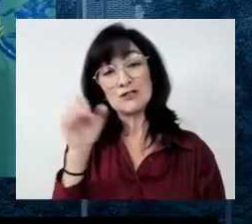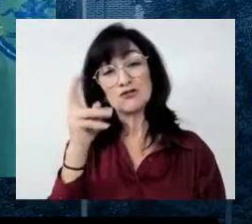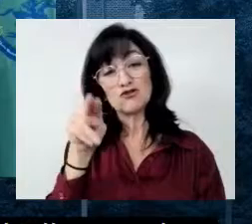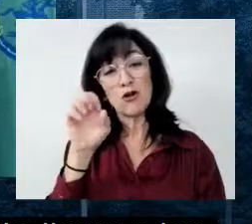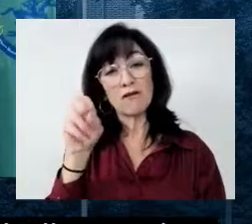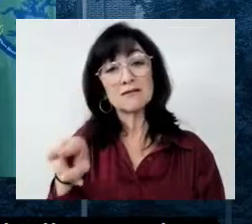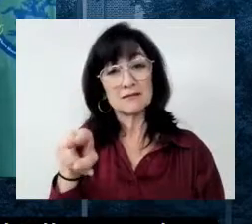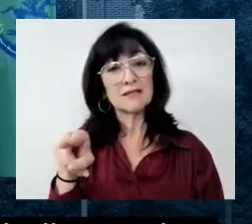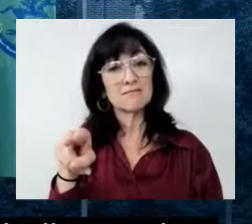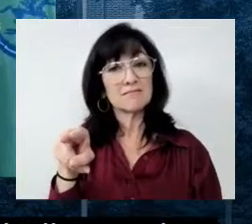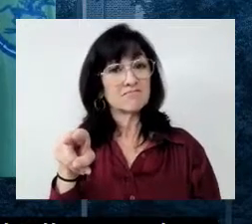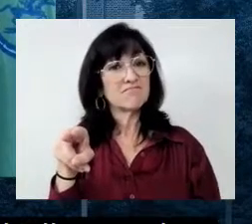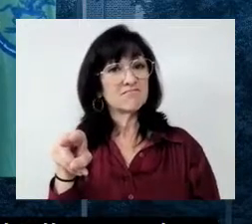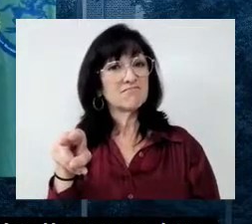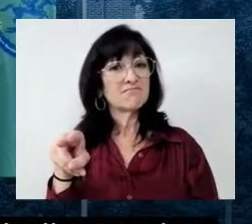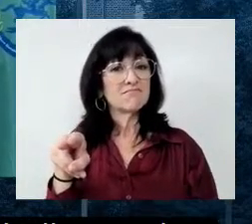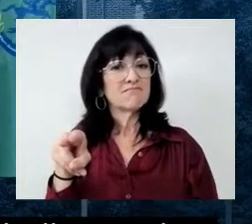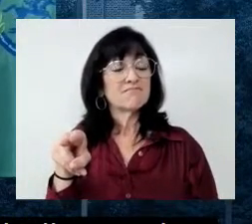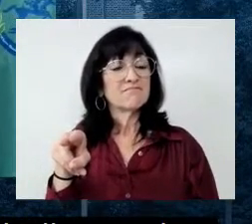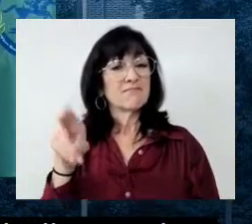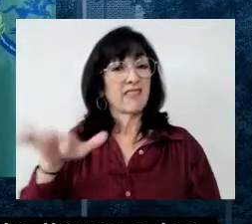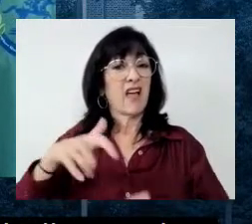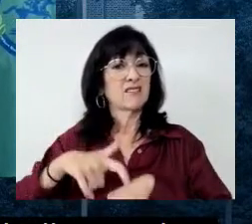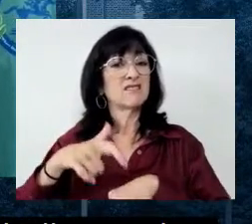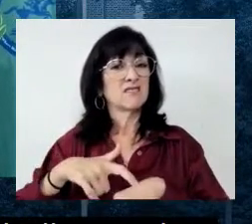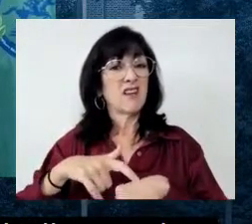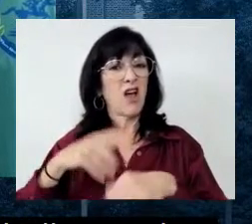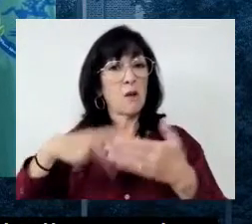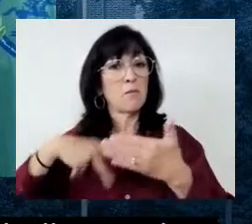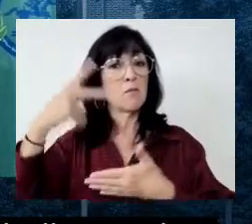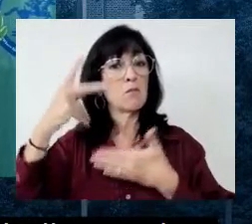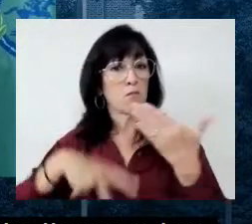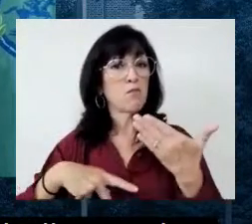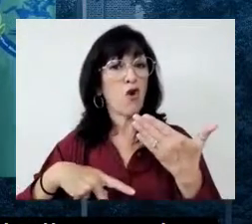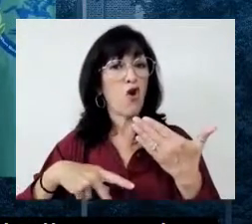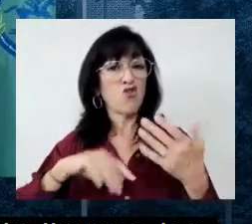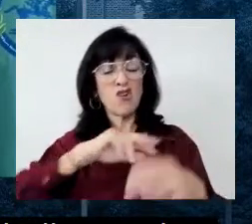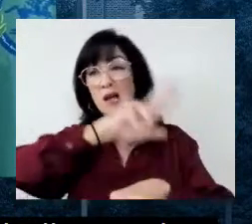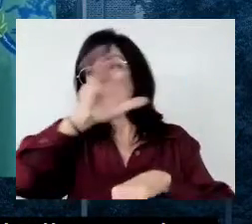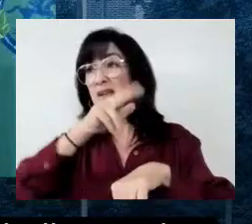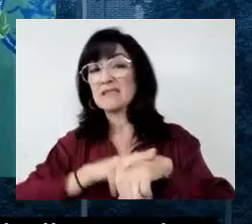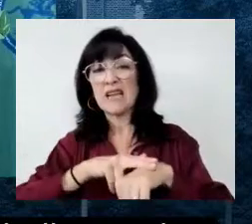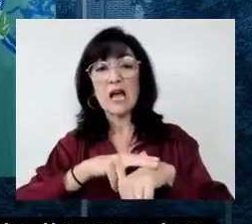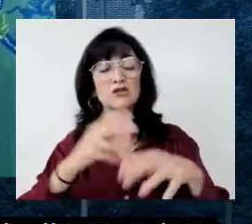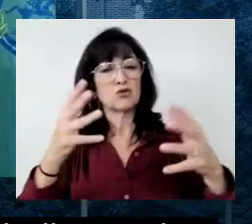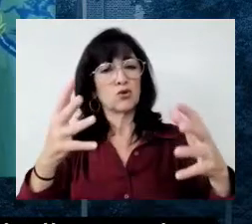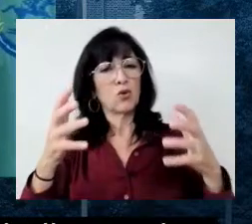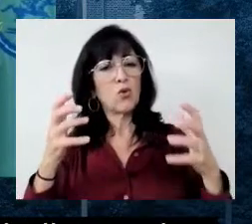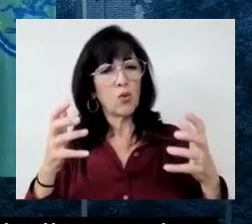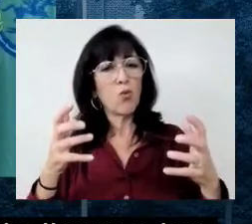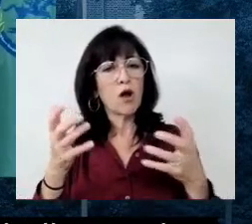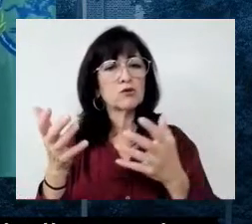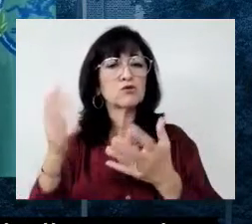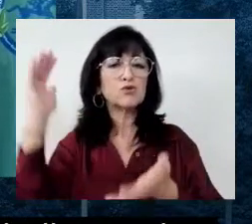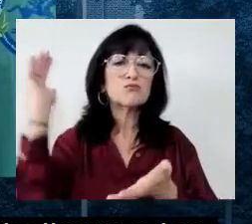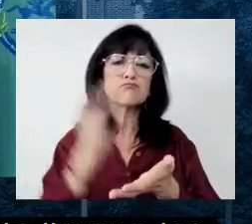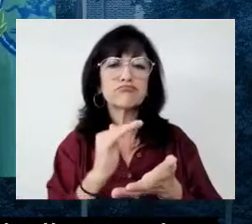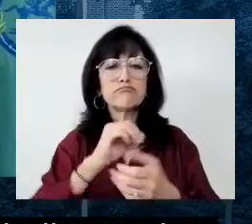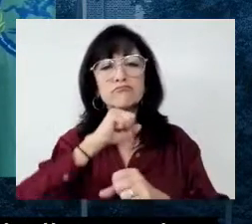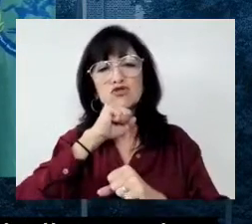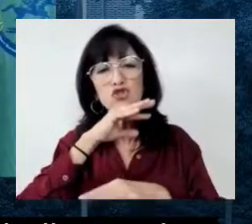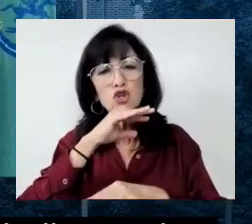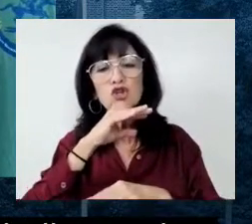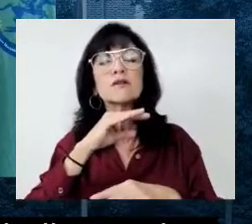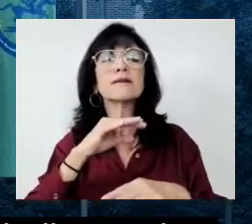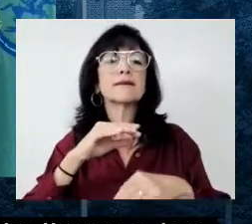national campaign to address the litter problem here in the United States of America. Lady Bird Johnson, who was